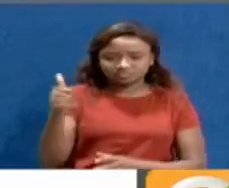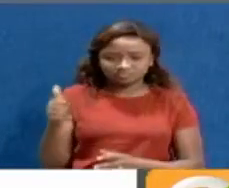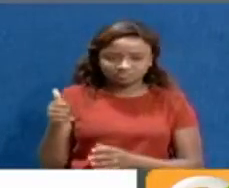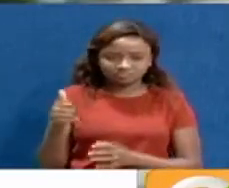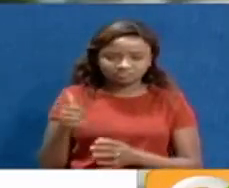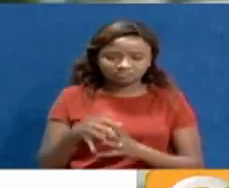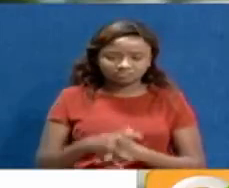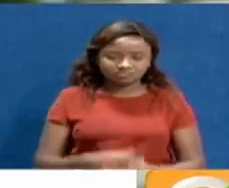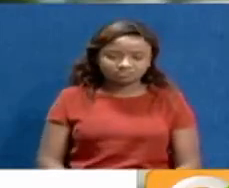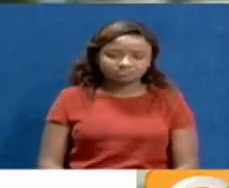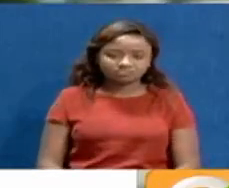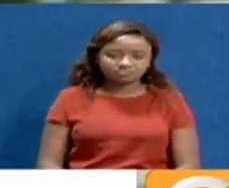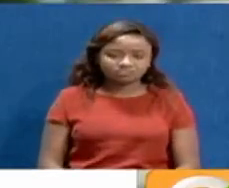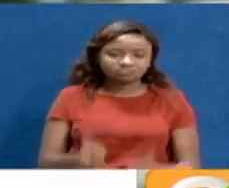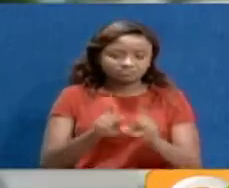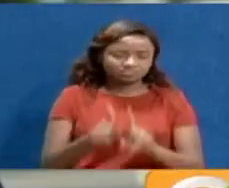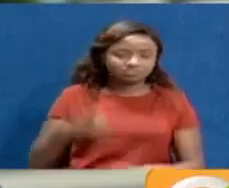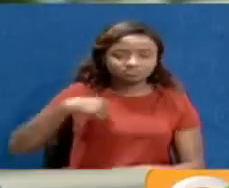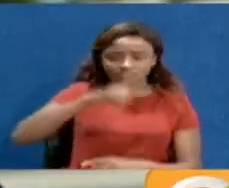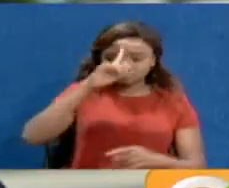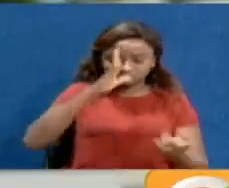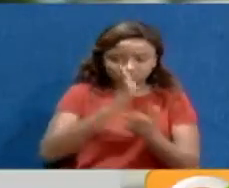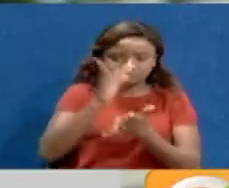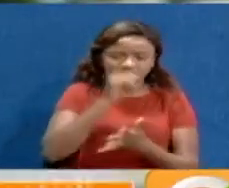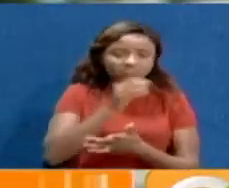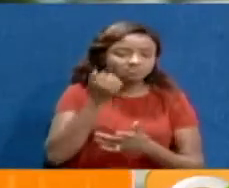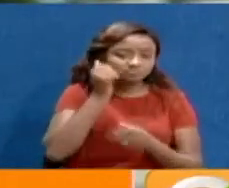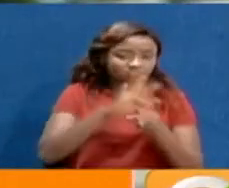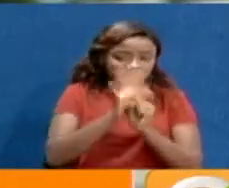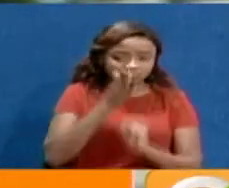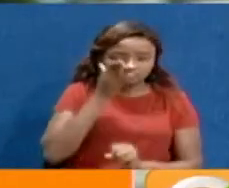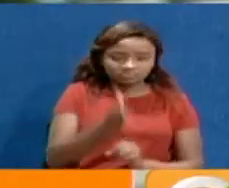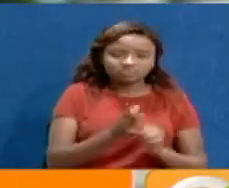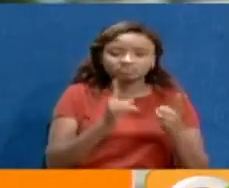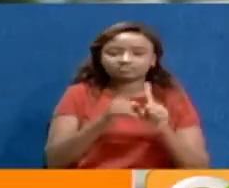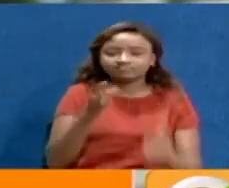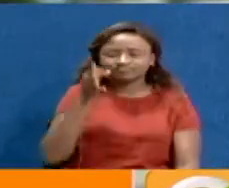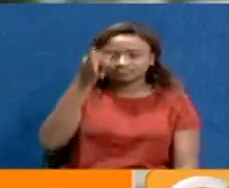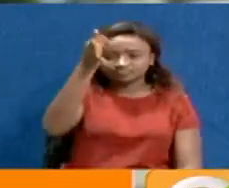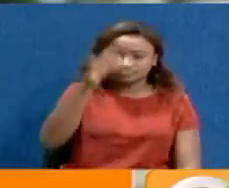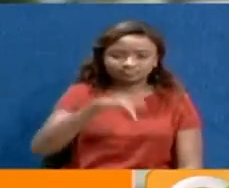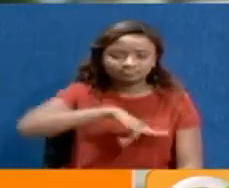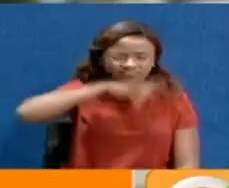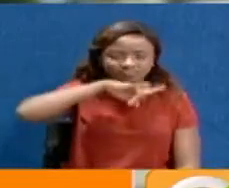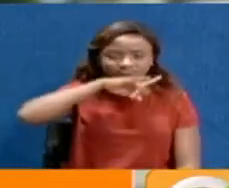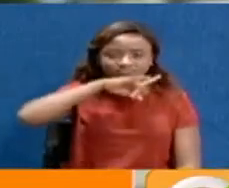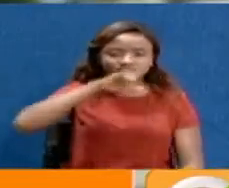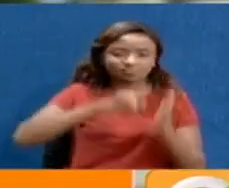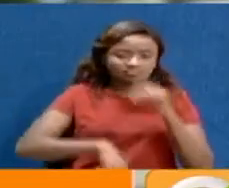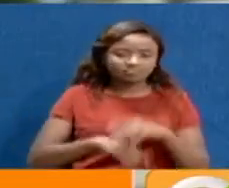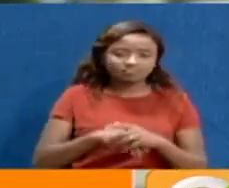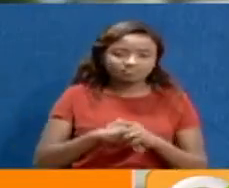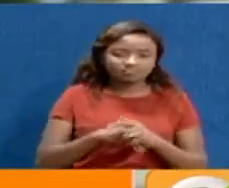Kenya Airways. We believe that despite the pandemic, the long-term future of Uganda and the world is that things